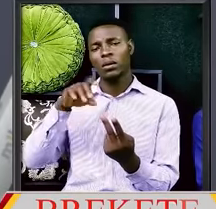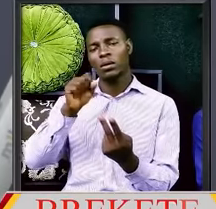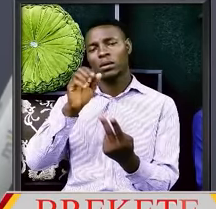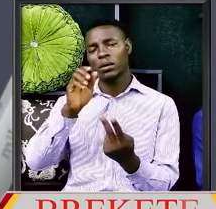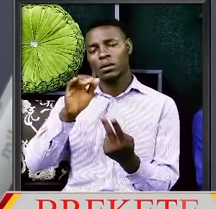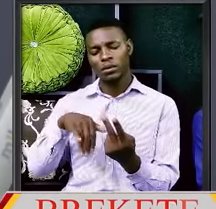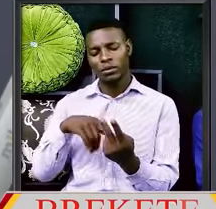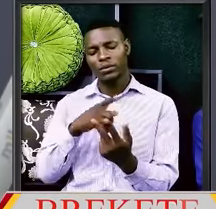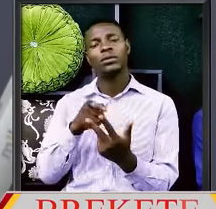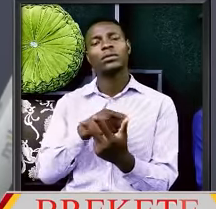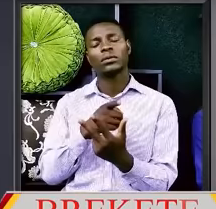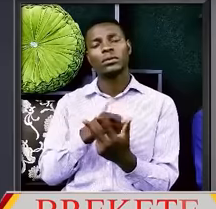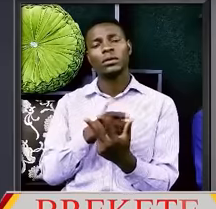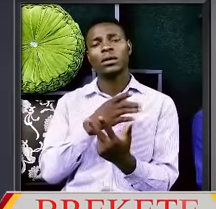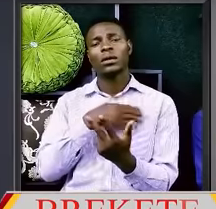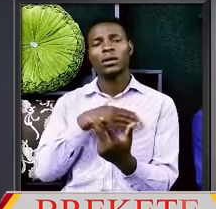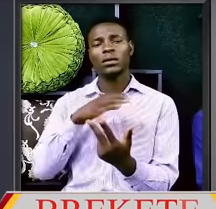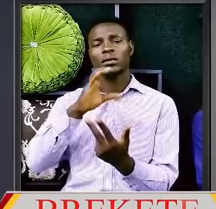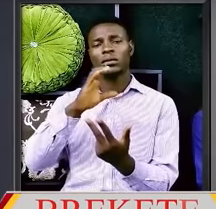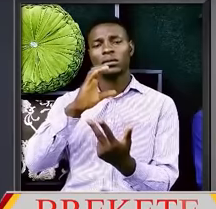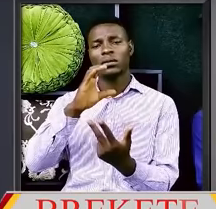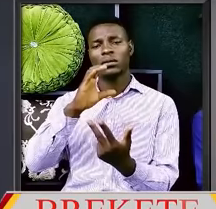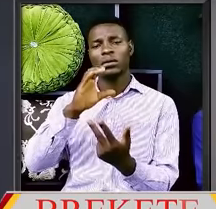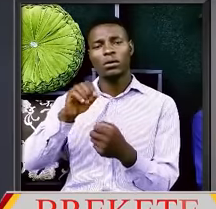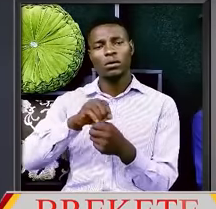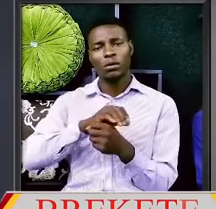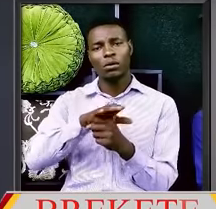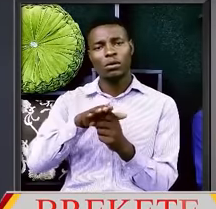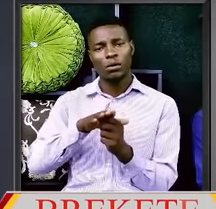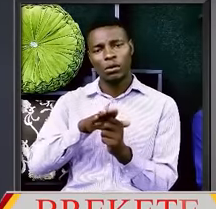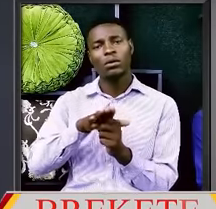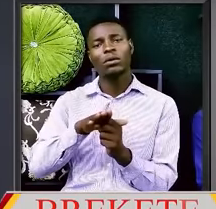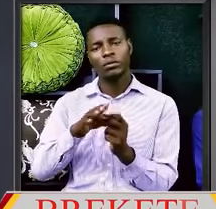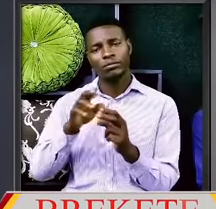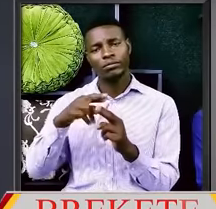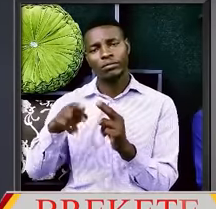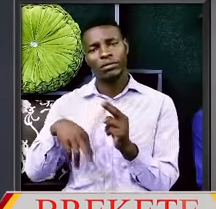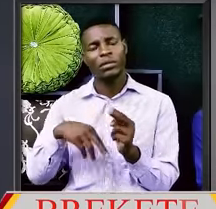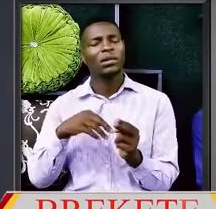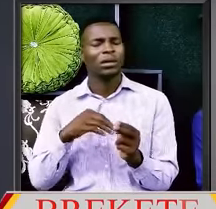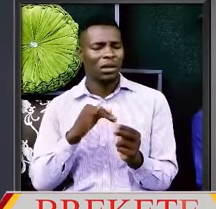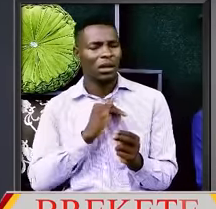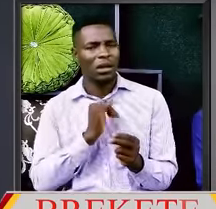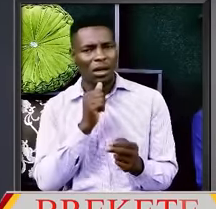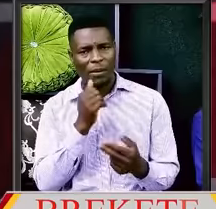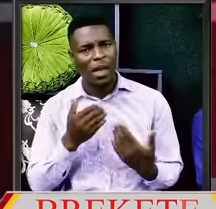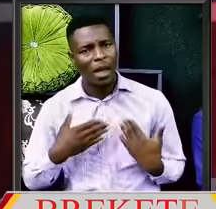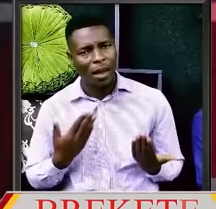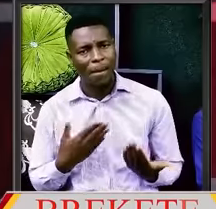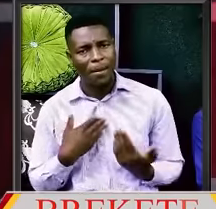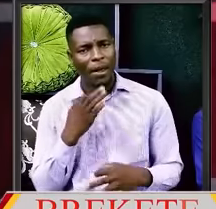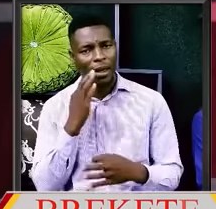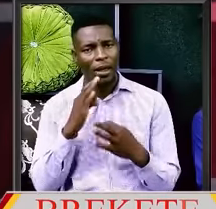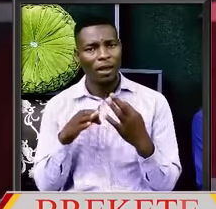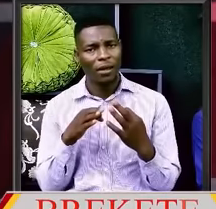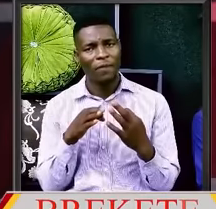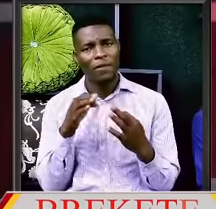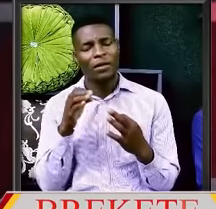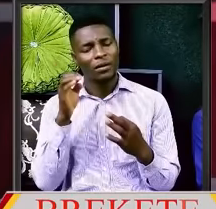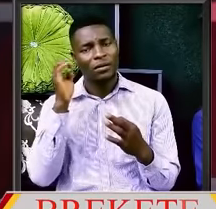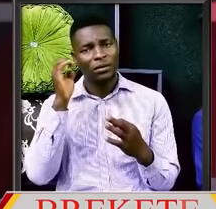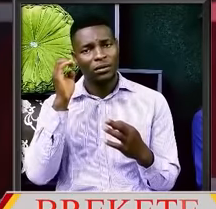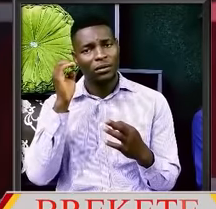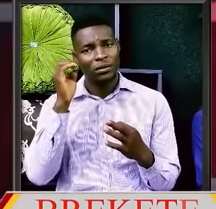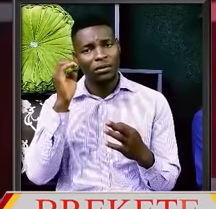inquest. And coroner inquest, President. And I'm so happy you if we want this case to be brought to